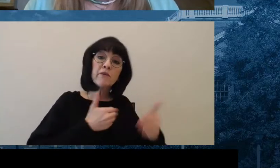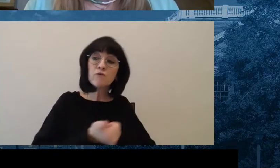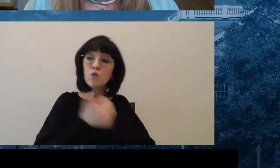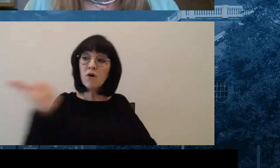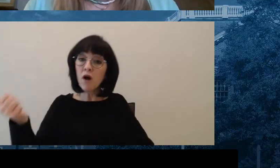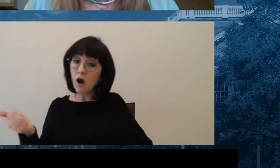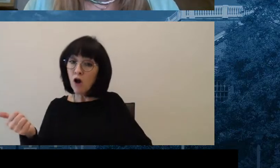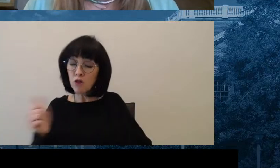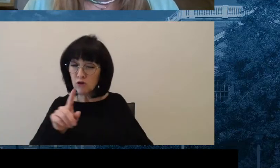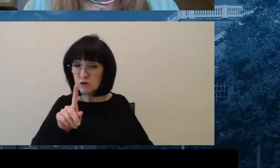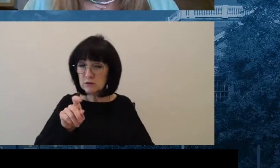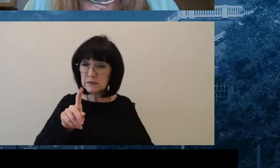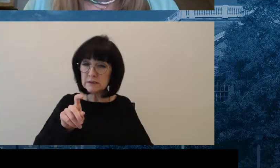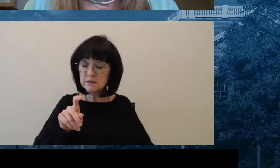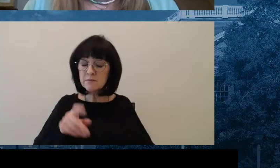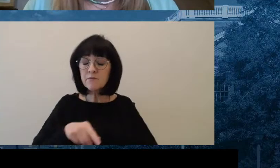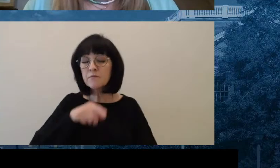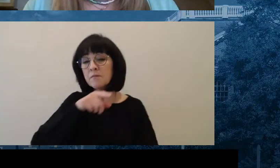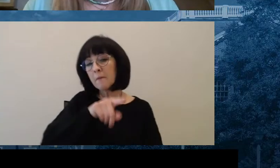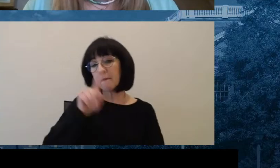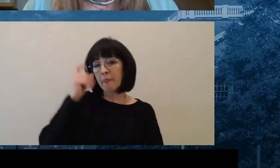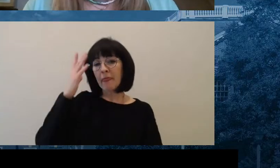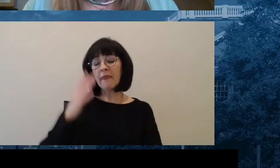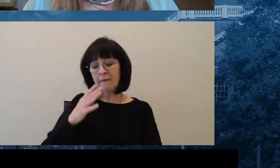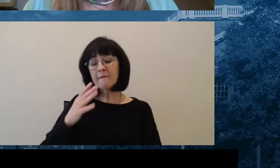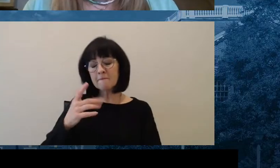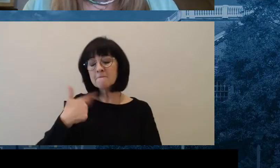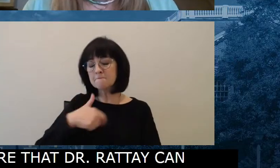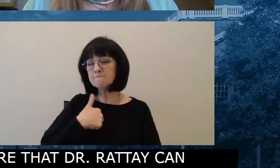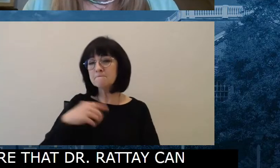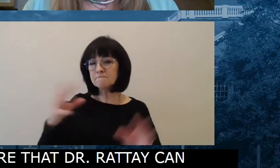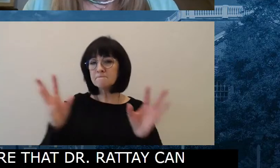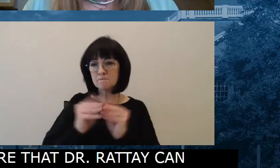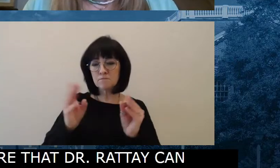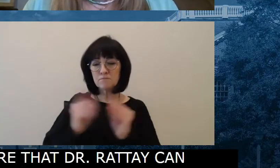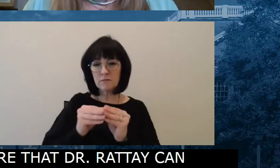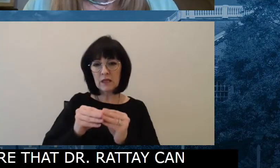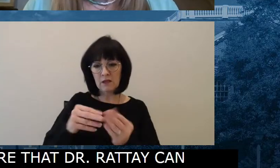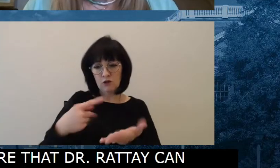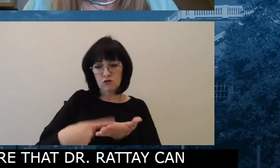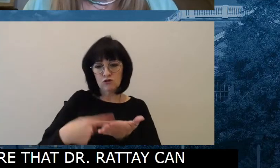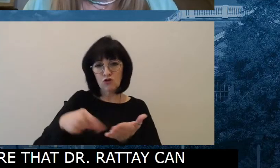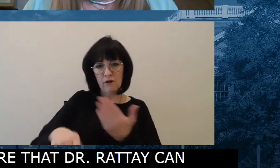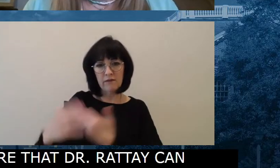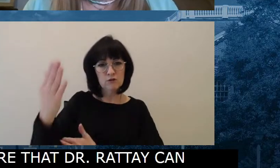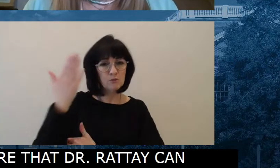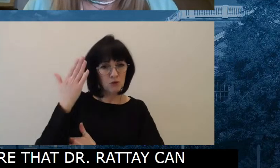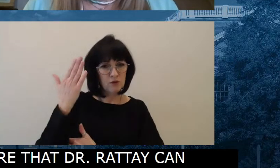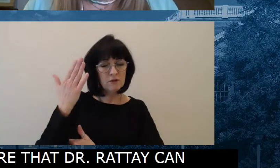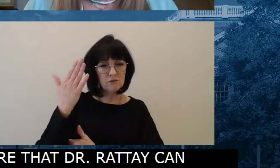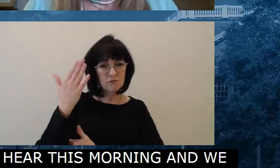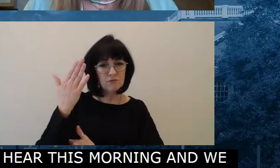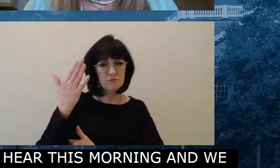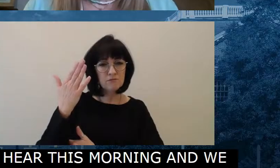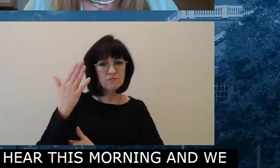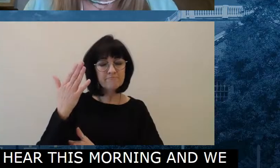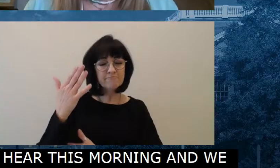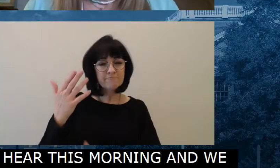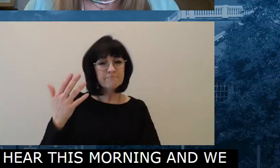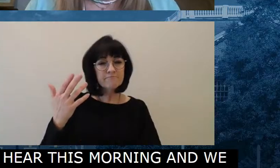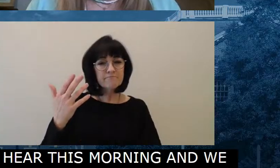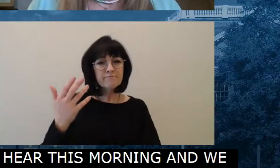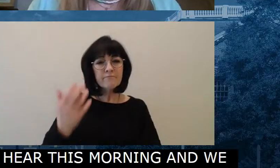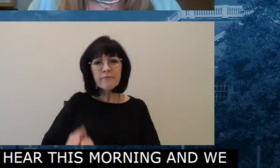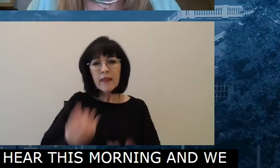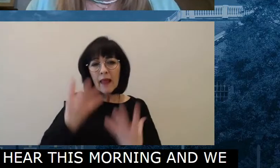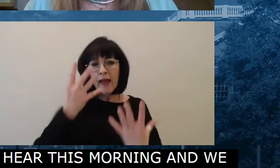hear this morning, and we talked often about how many people have been provided opportunities.